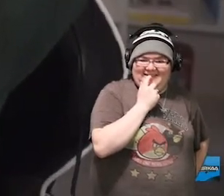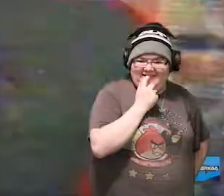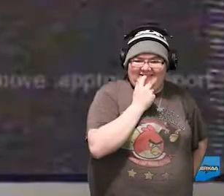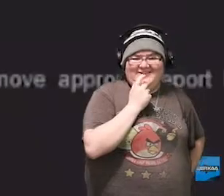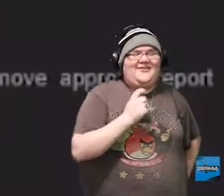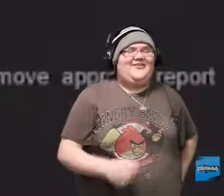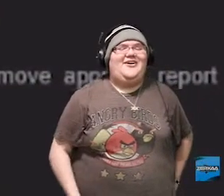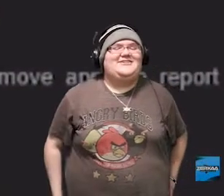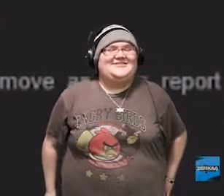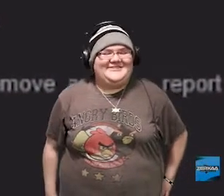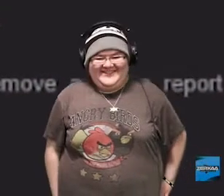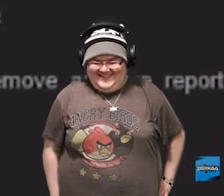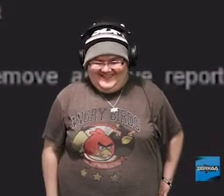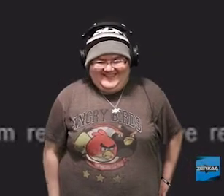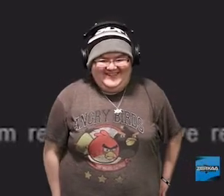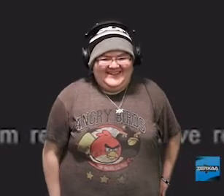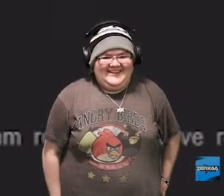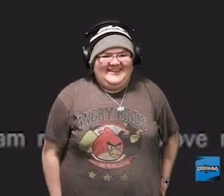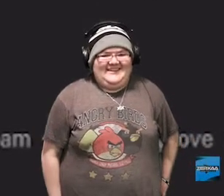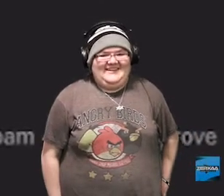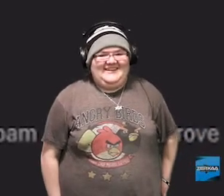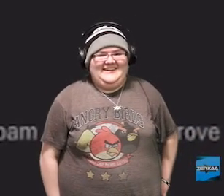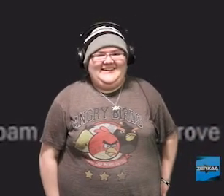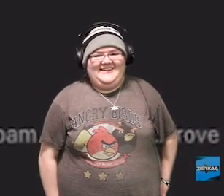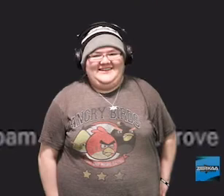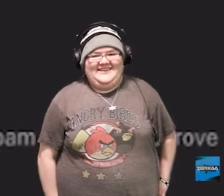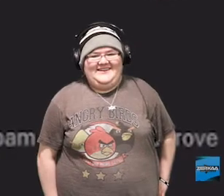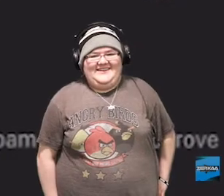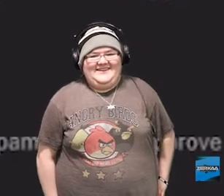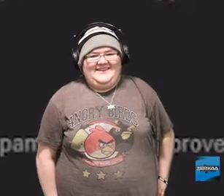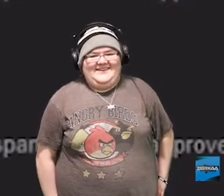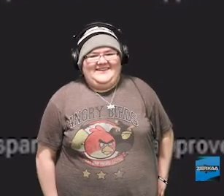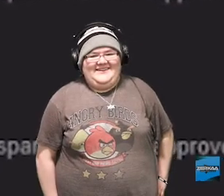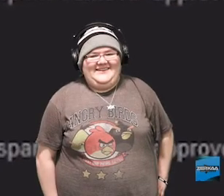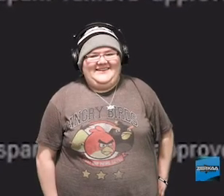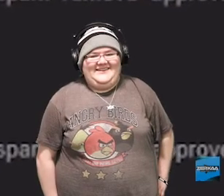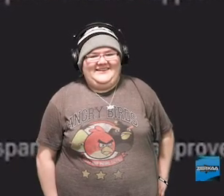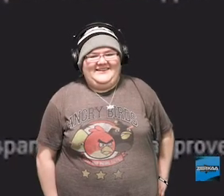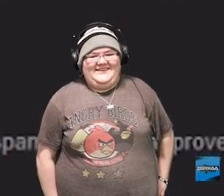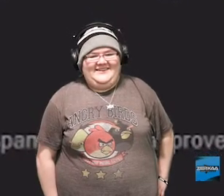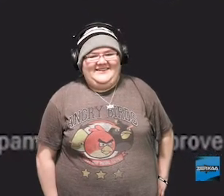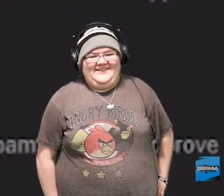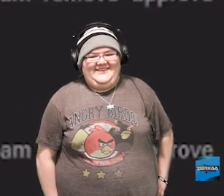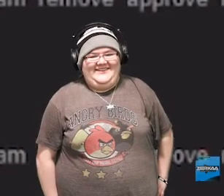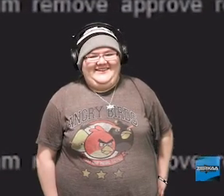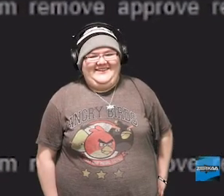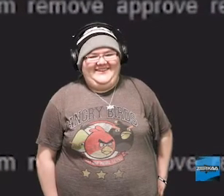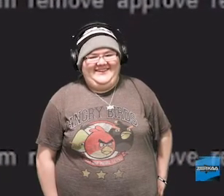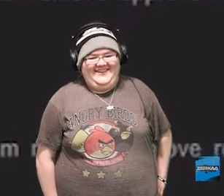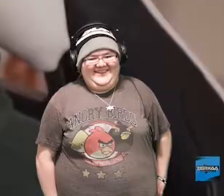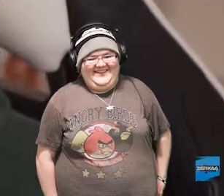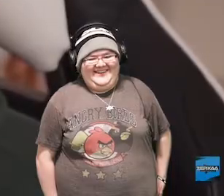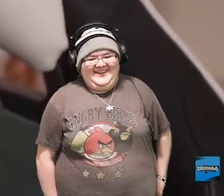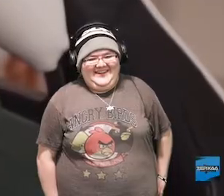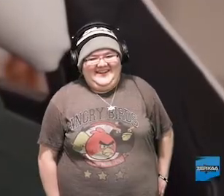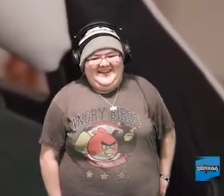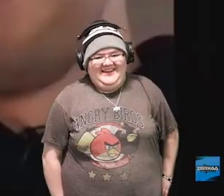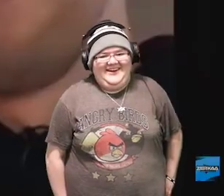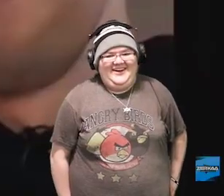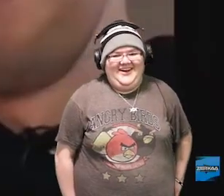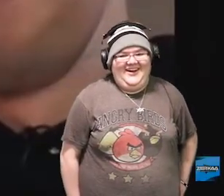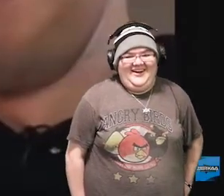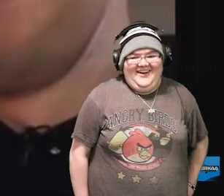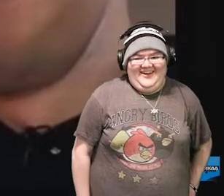fox. Let me just silver go fox. Top. Let me just go to past week and get some better stuff. Oh my God. 934 upvotes. Josh without